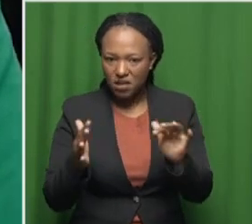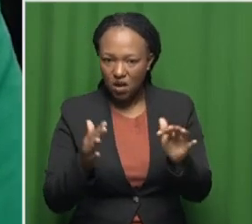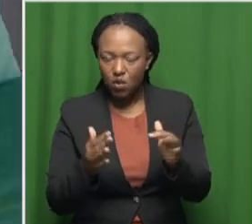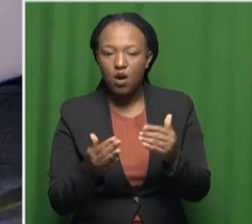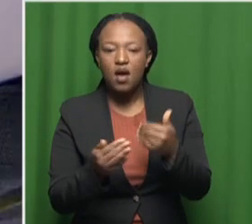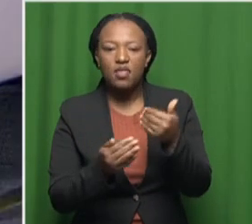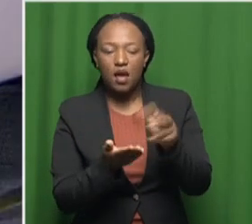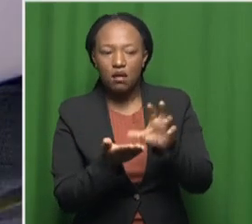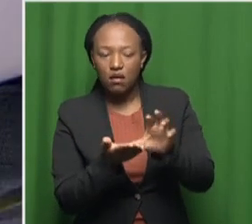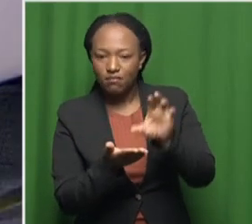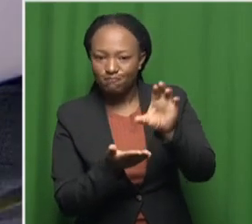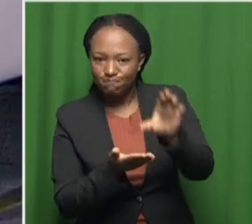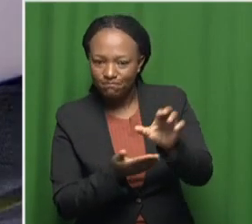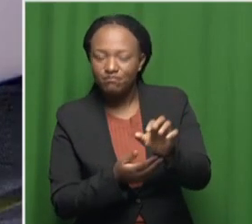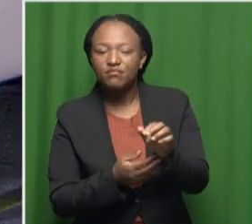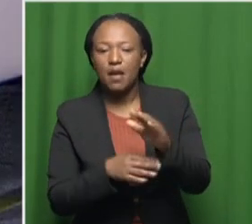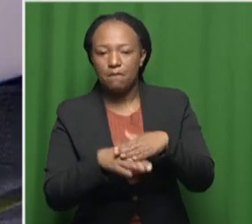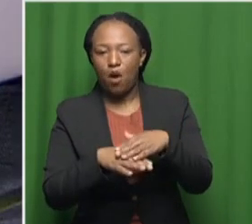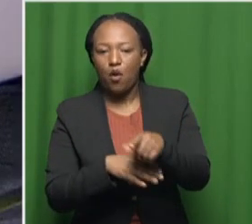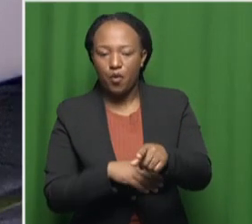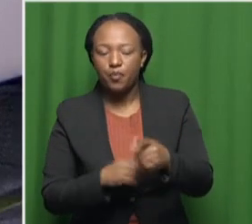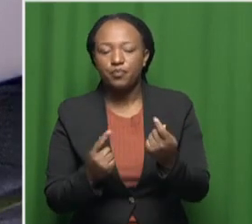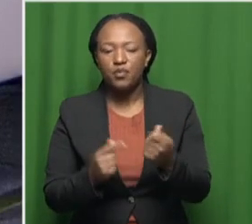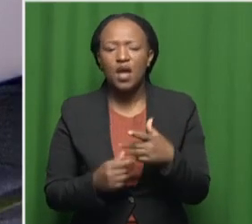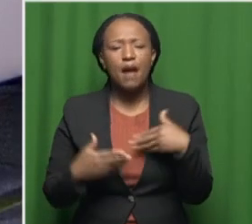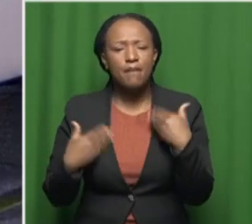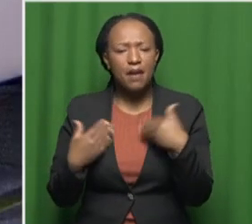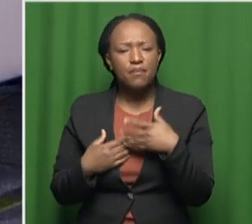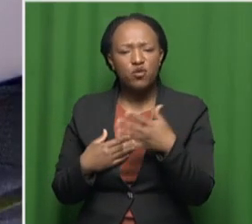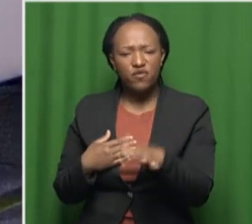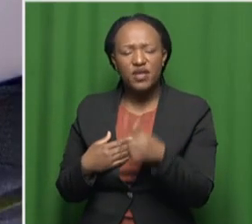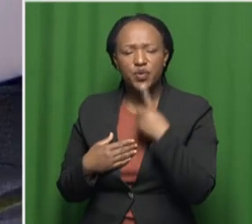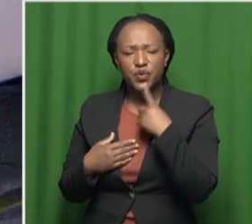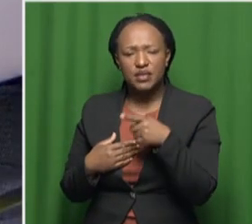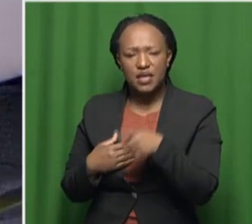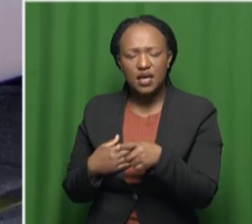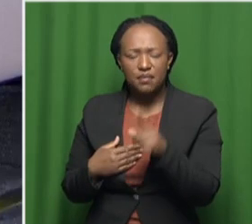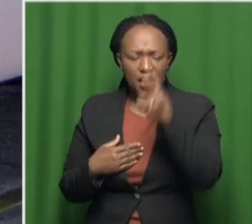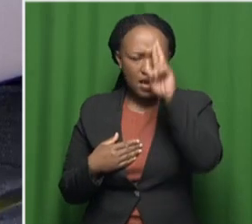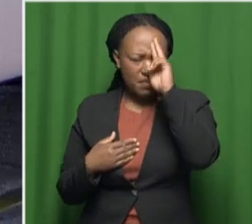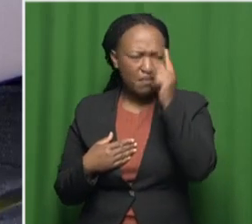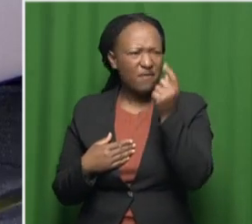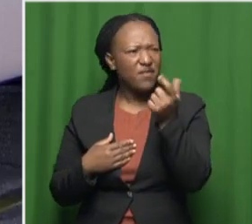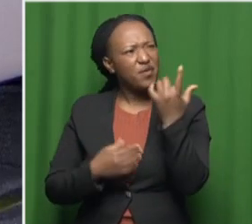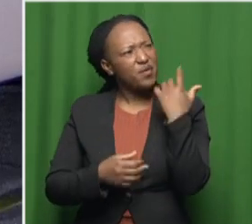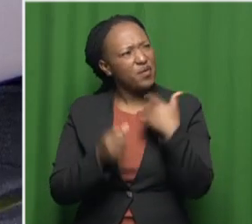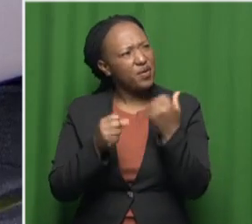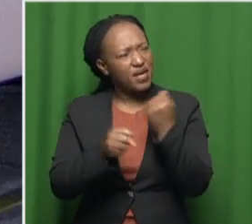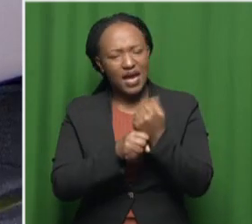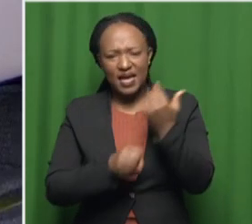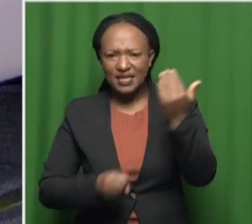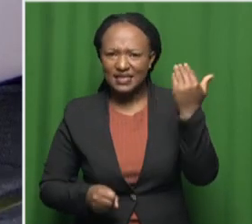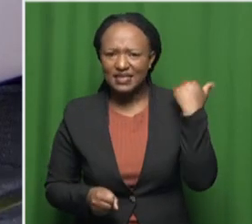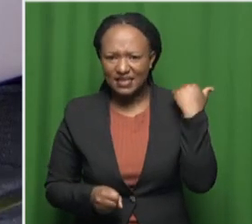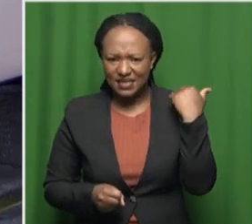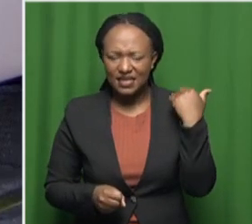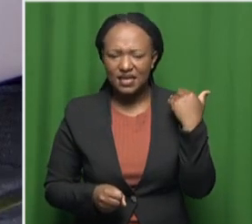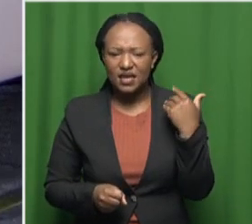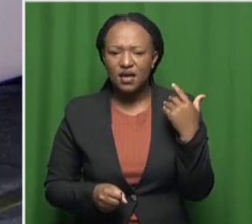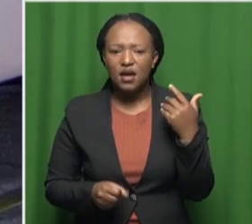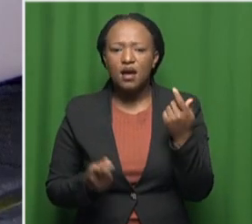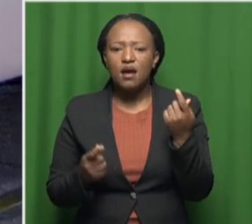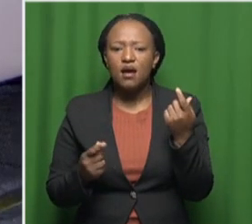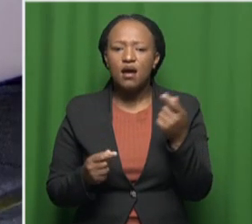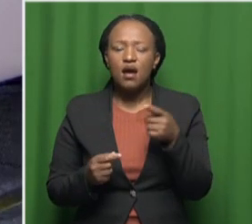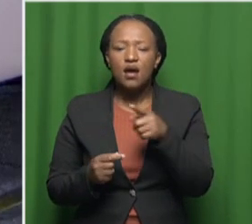glad you touched on that, because I remember more than a few years ago now, there were grants that were handed